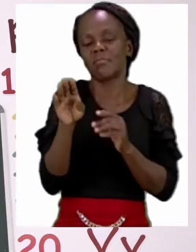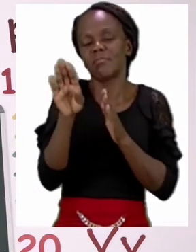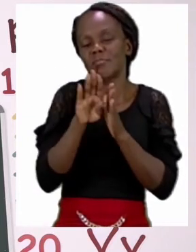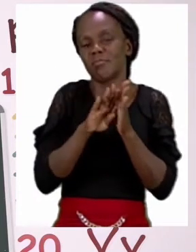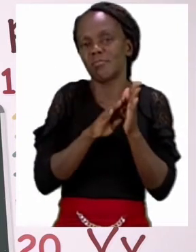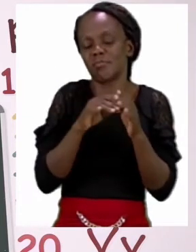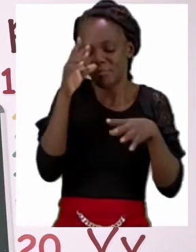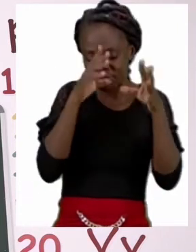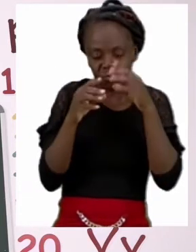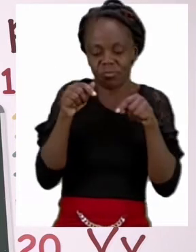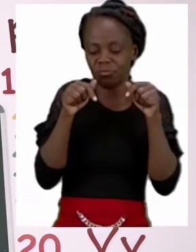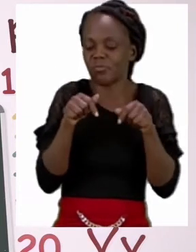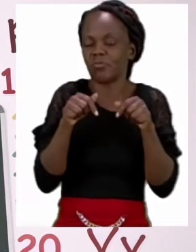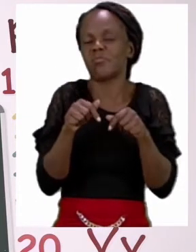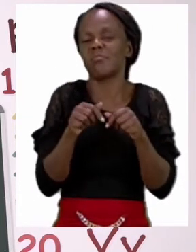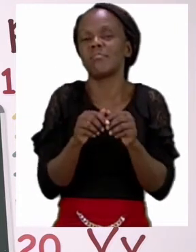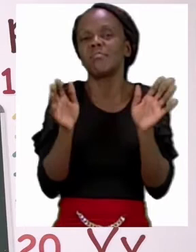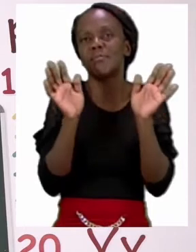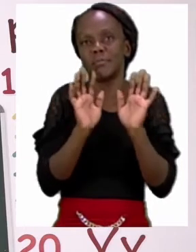us today. And